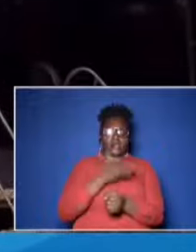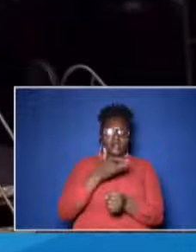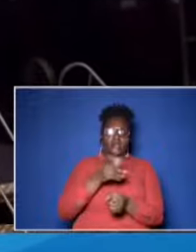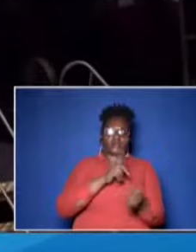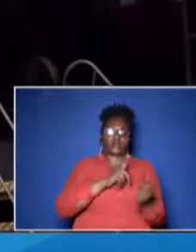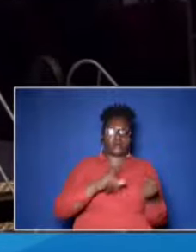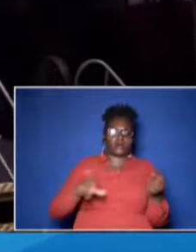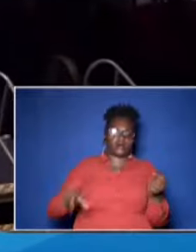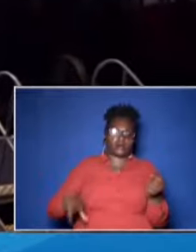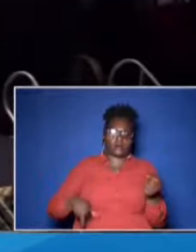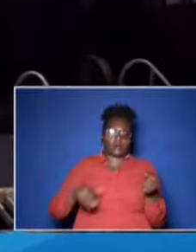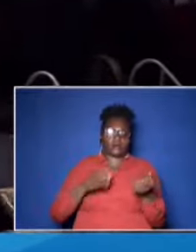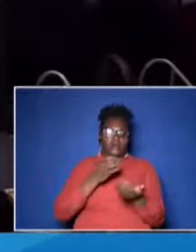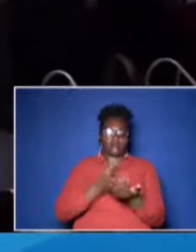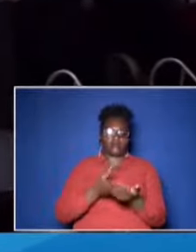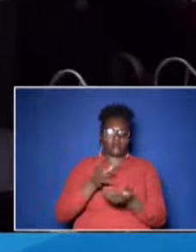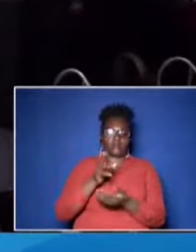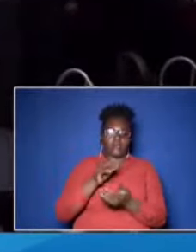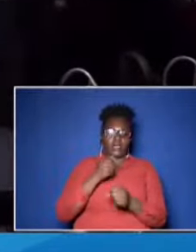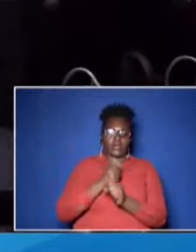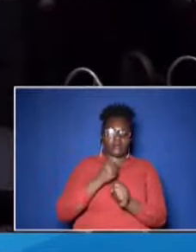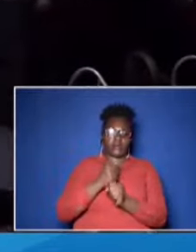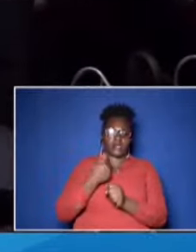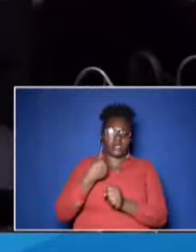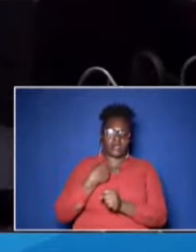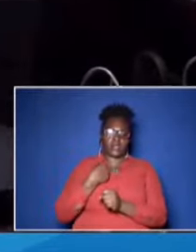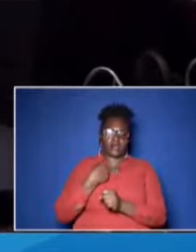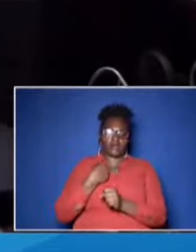myup up and